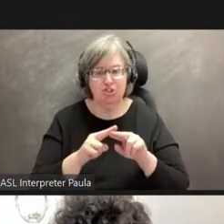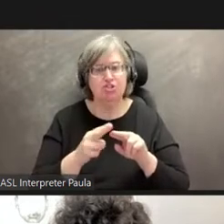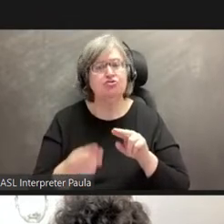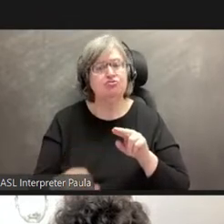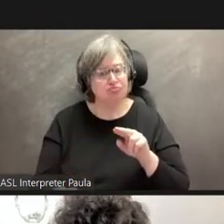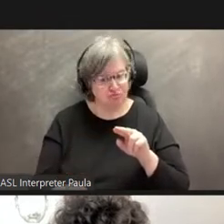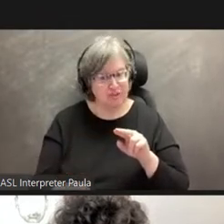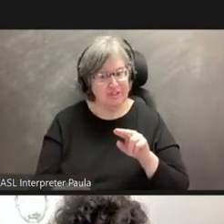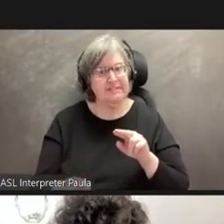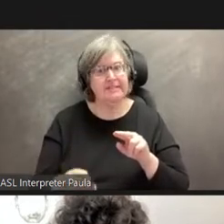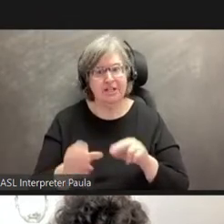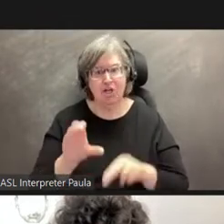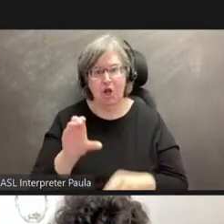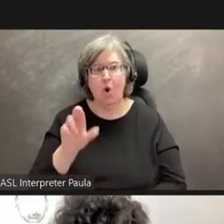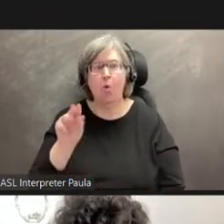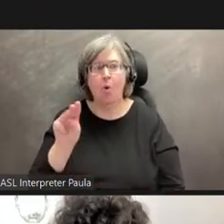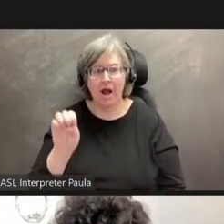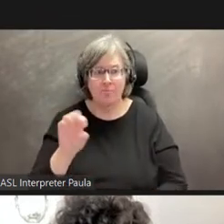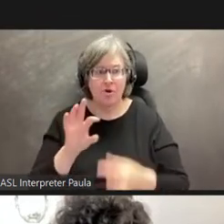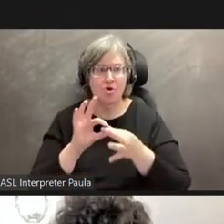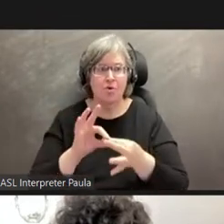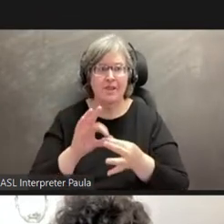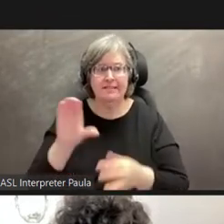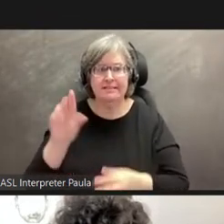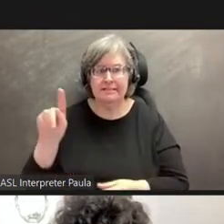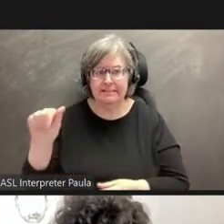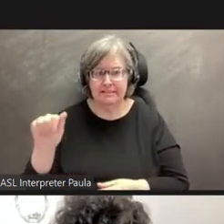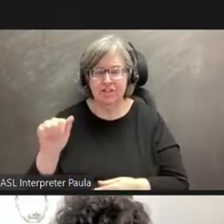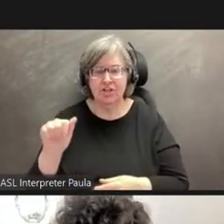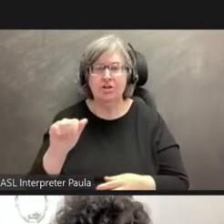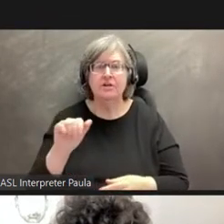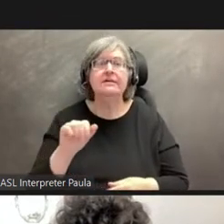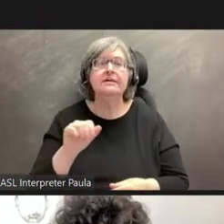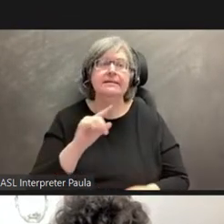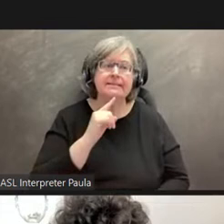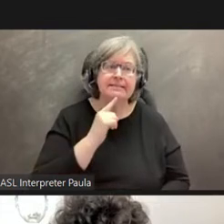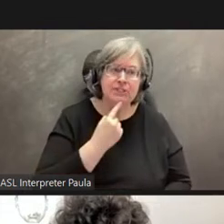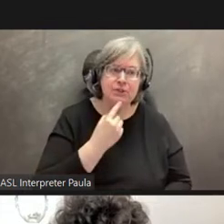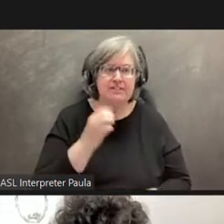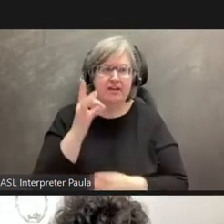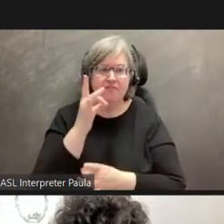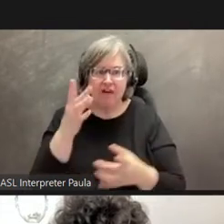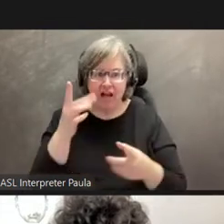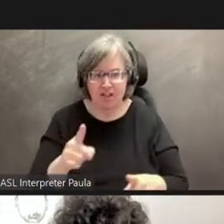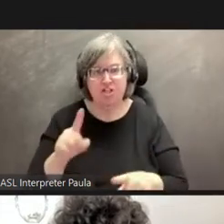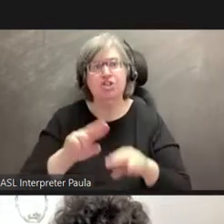crime, index crimes, which are serious crimes, and violent crimes.